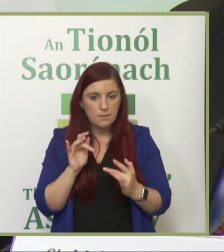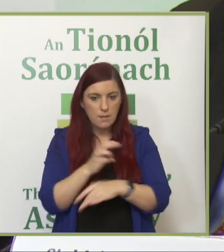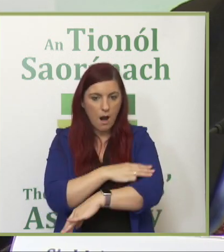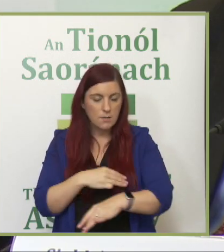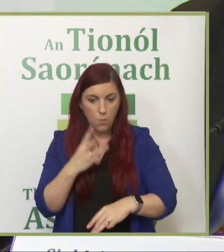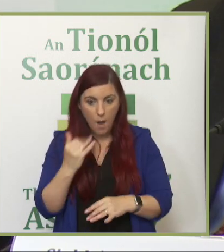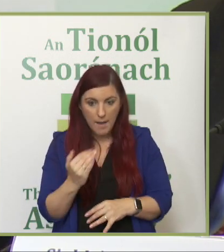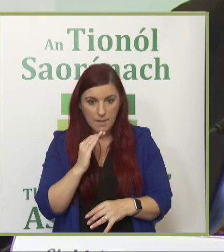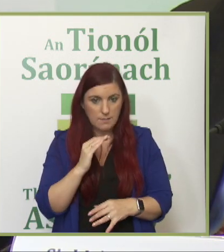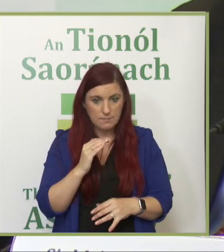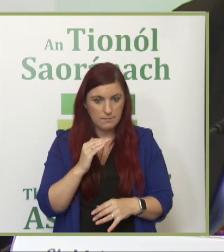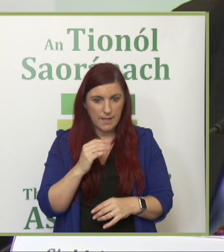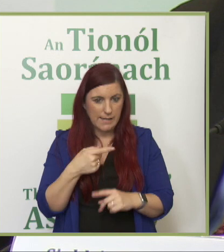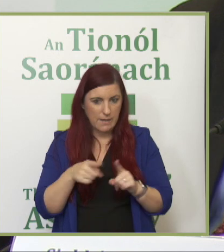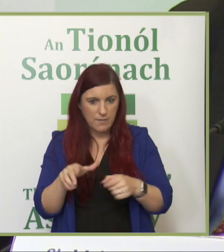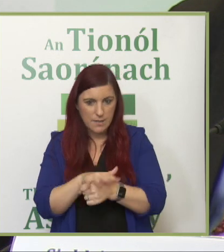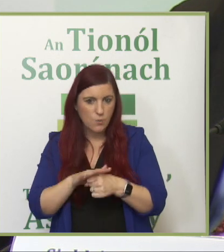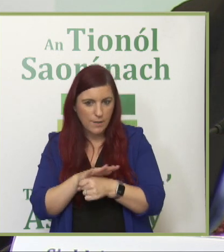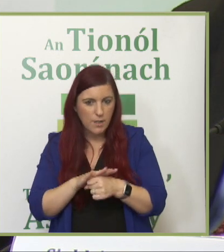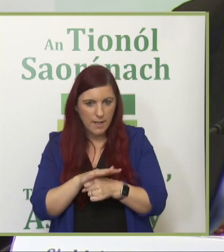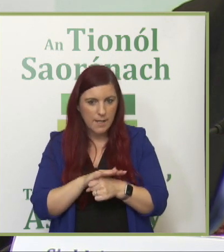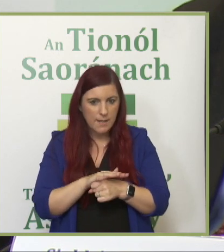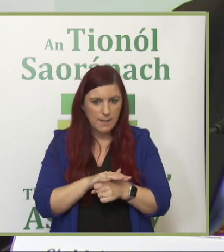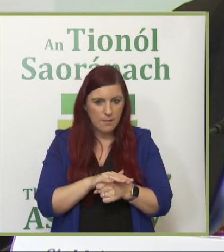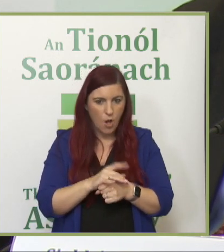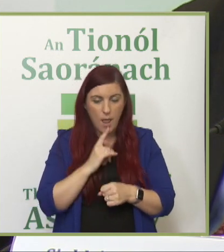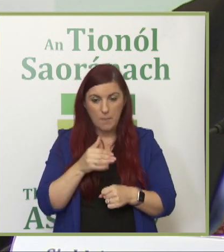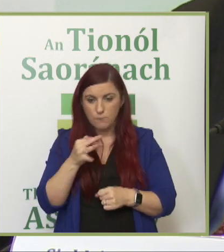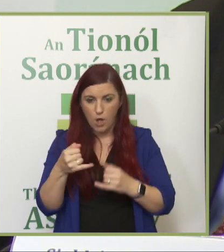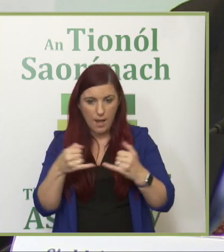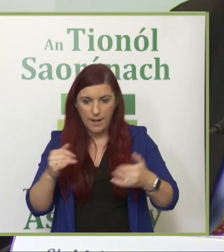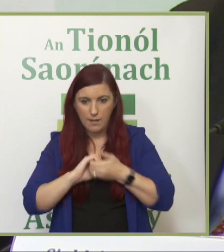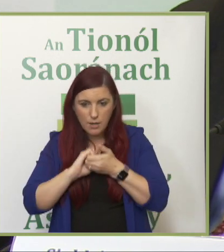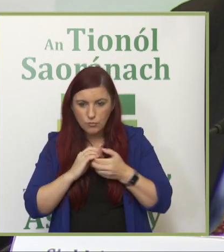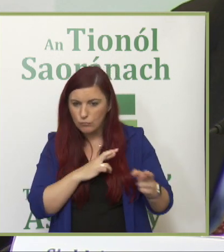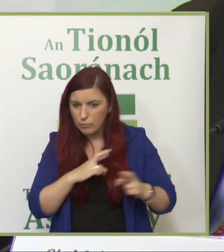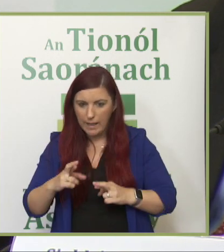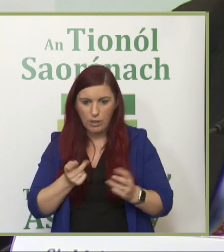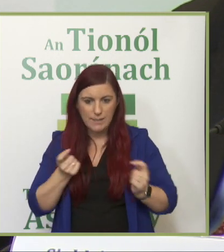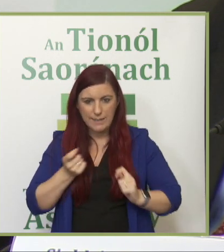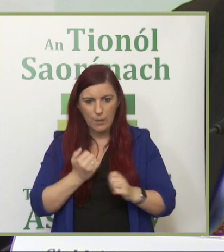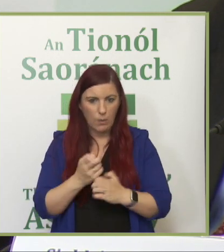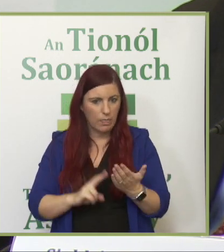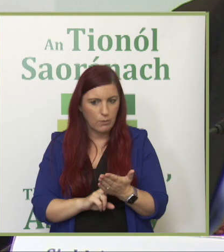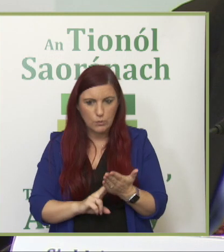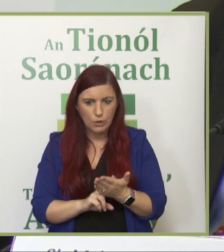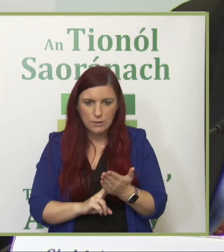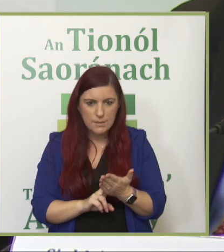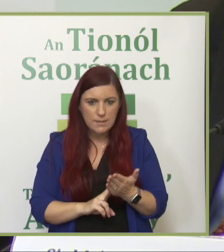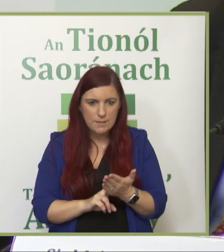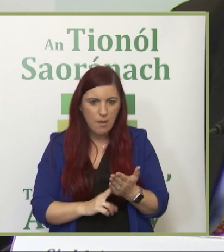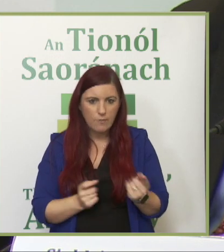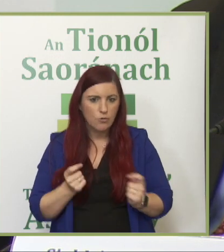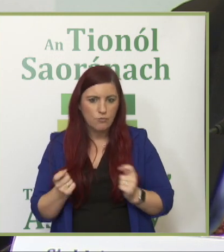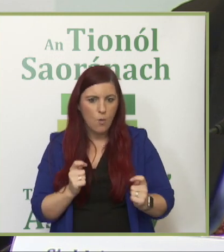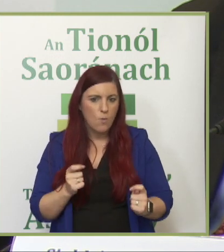Garda Síochána. All my frontline colleagues would regularly deal with users of controlled